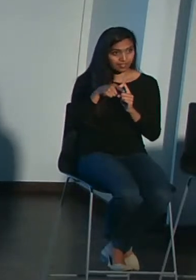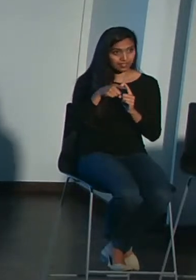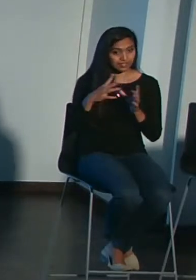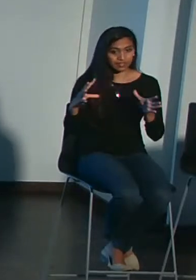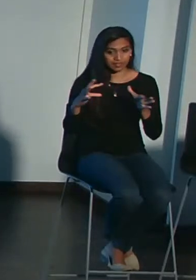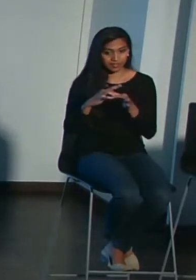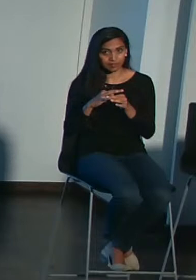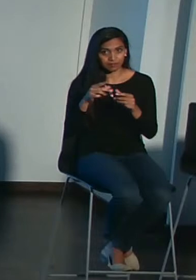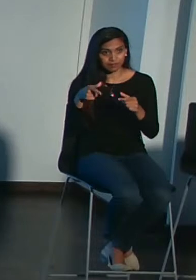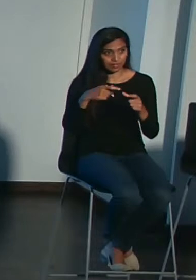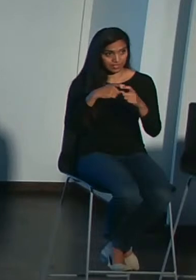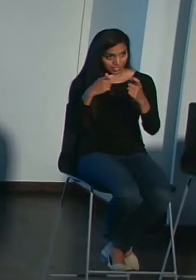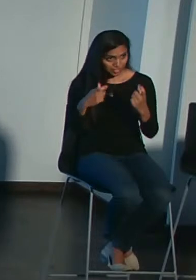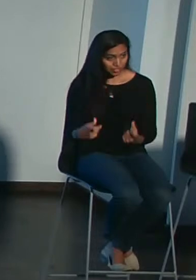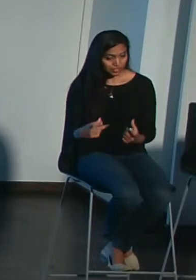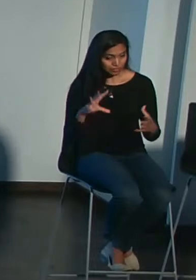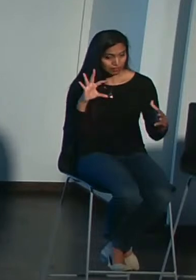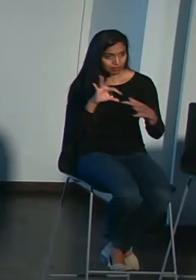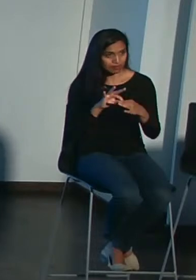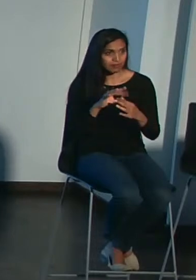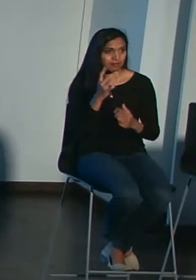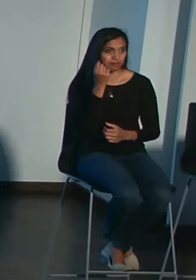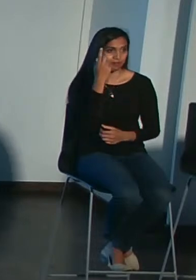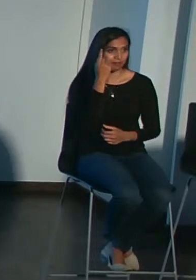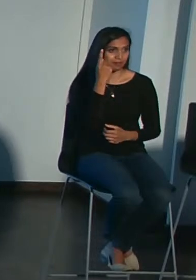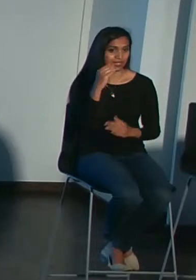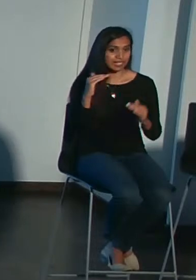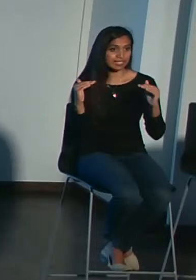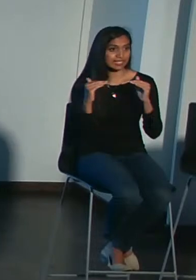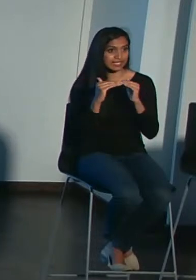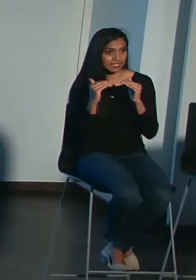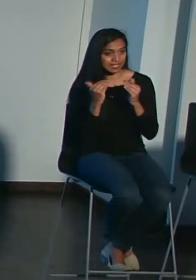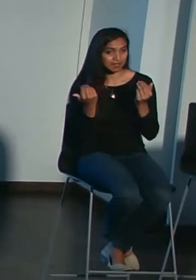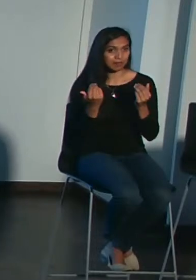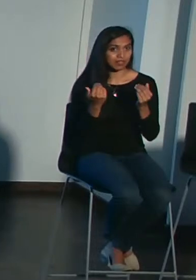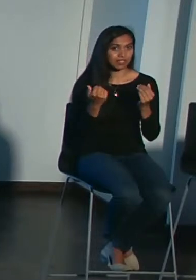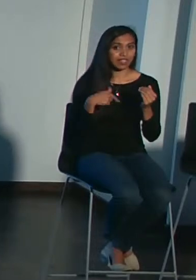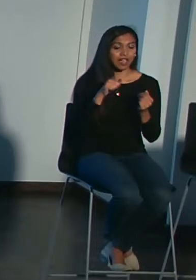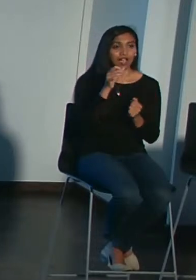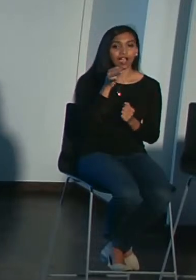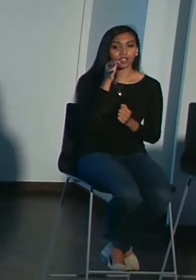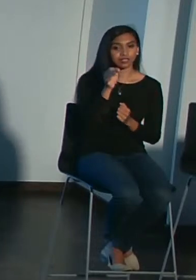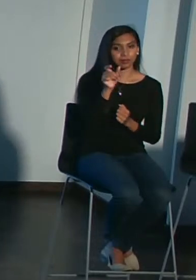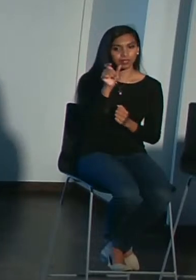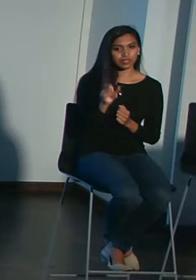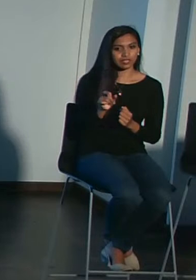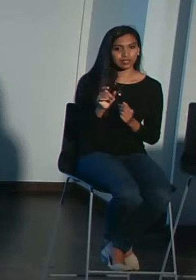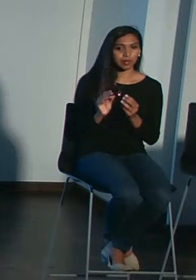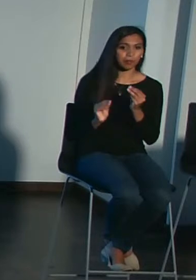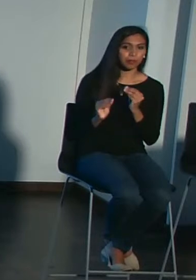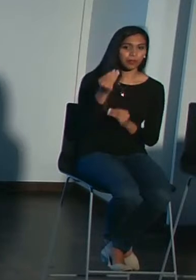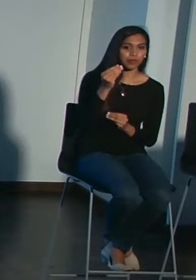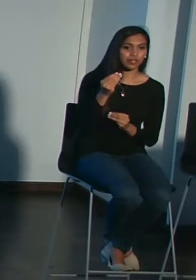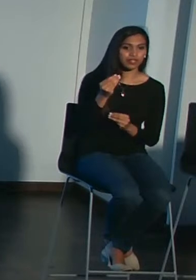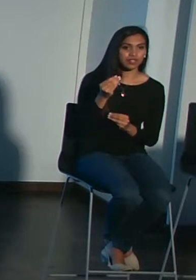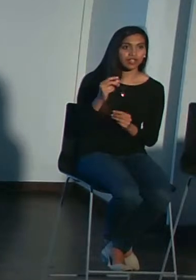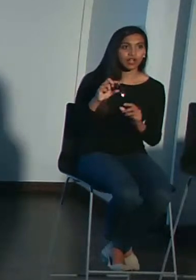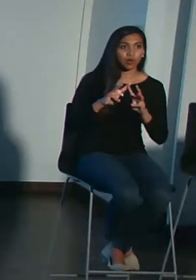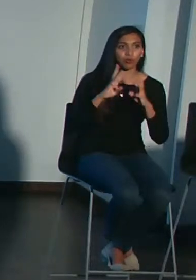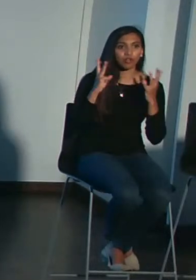one-off situation. You commission one work, you ask somebody to give one talk, one